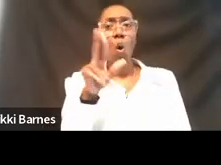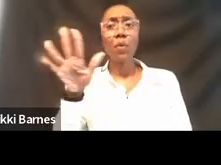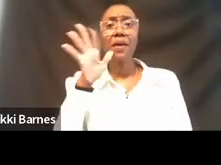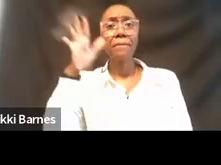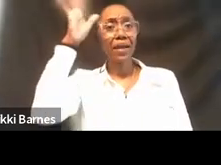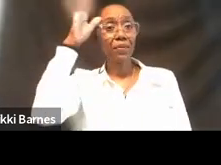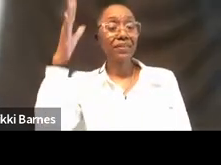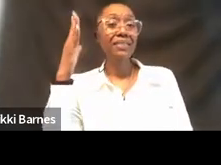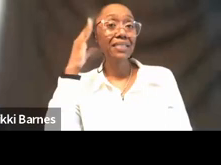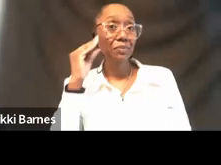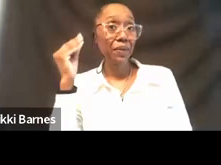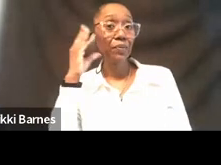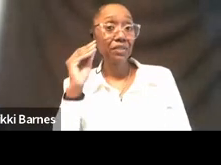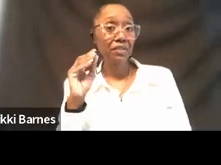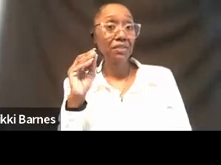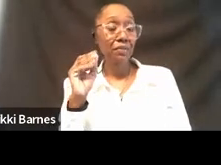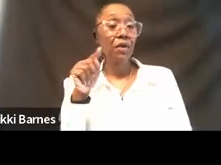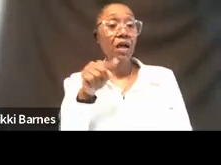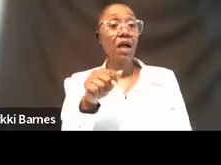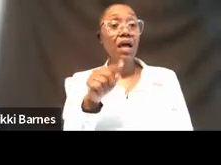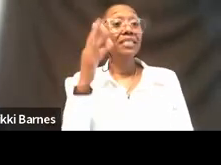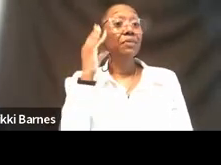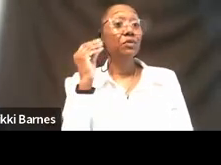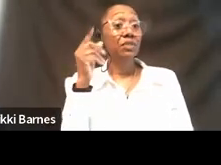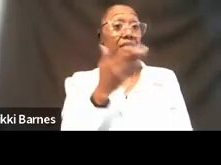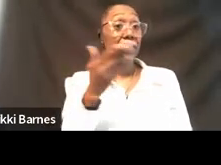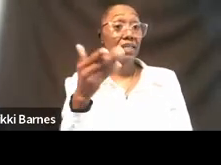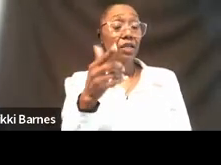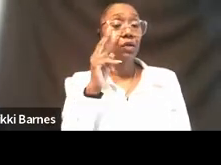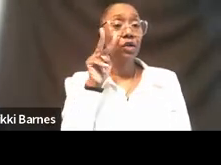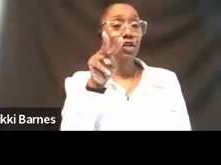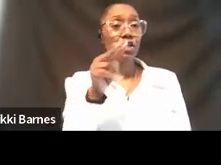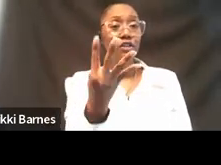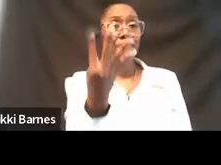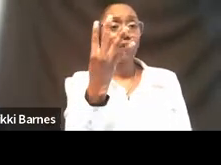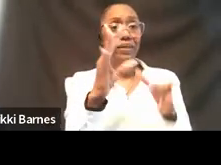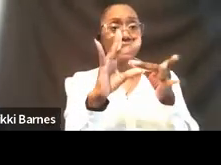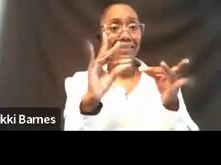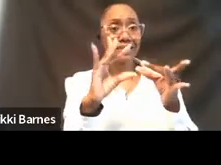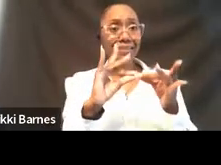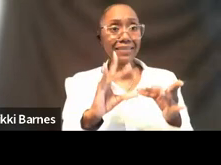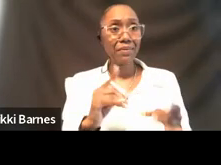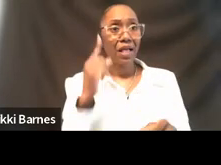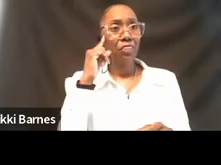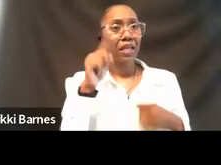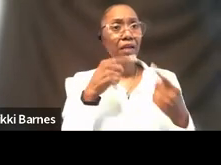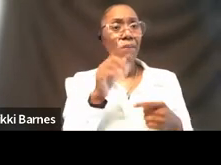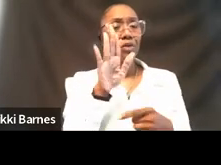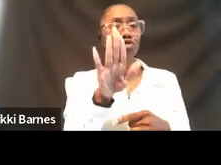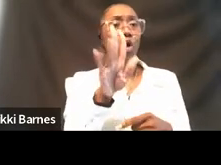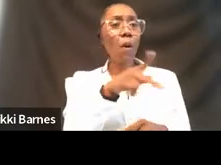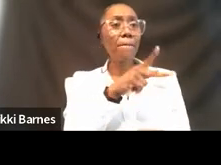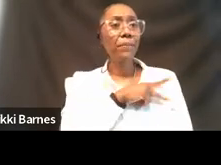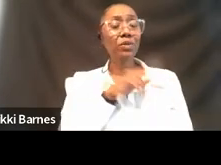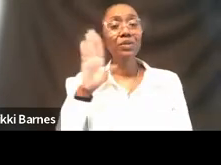are some considerations that we also need to think about. I want you to look at these 4 statements here and think about your own personal biases if you have a